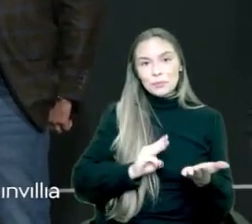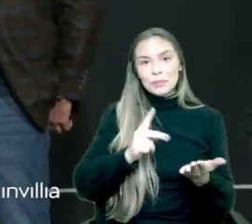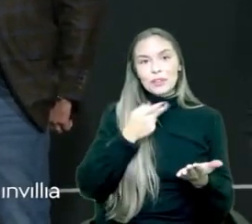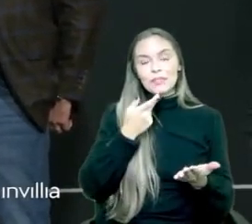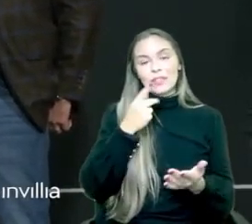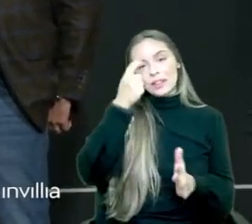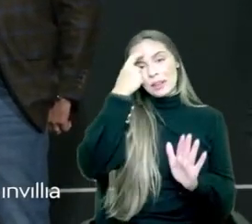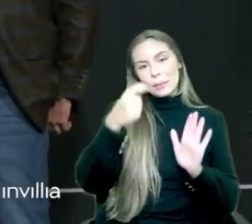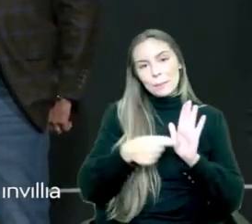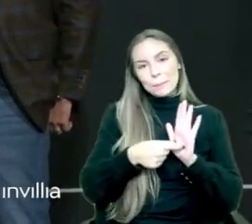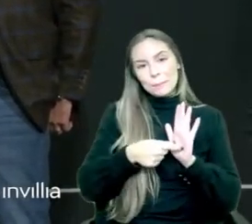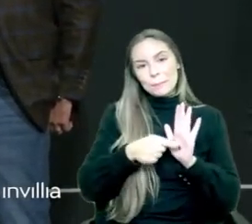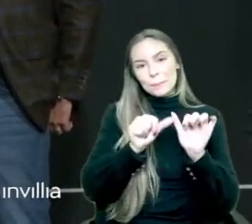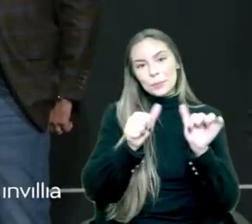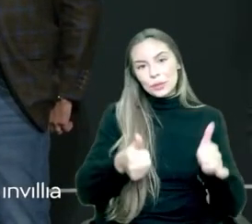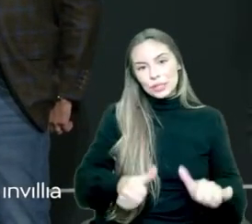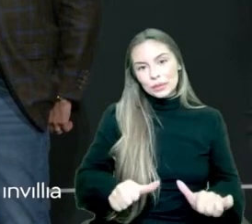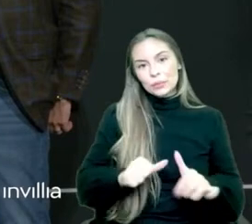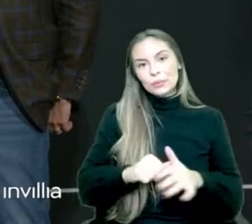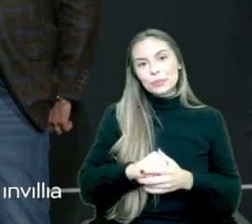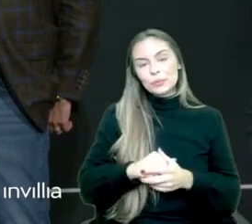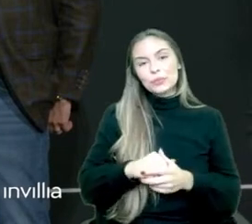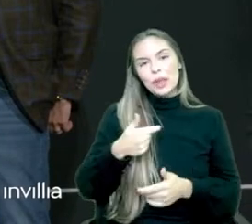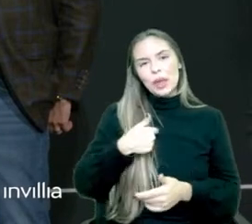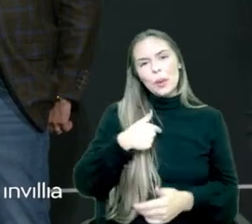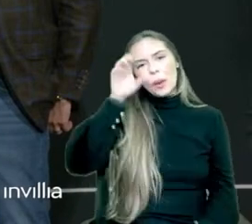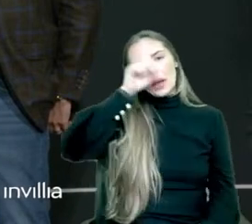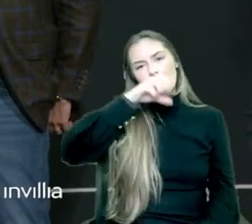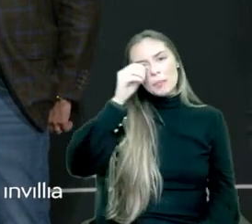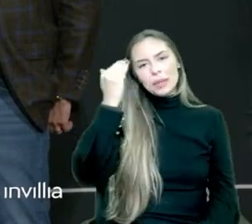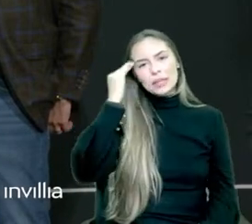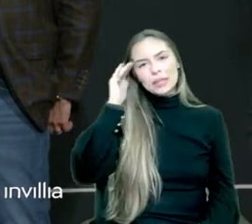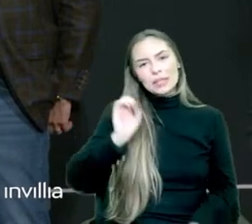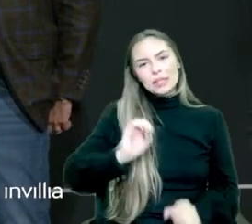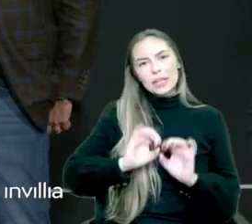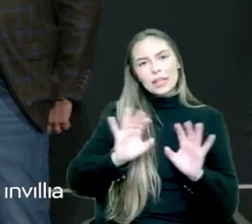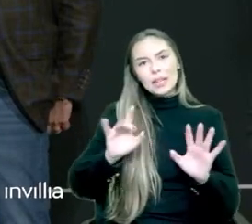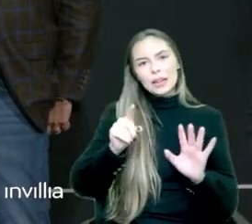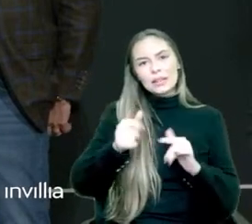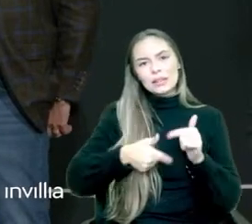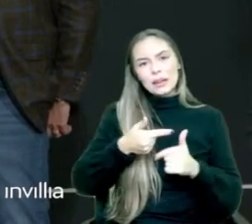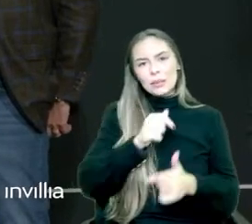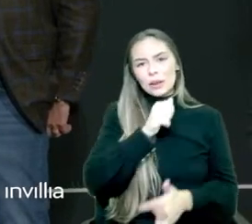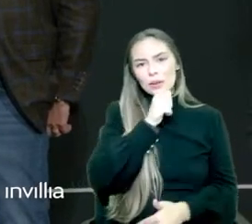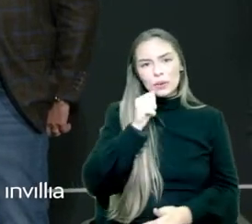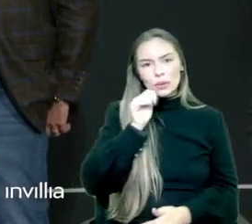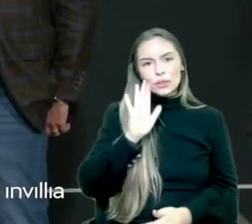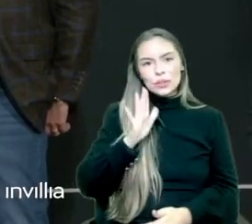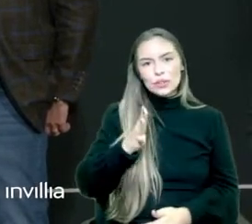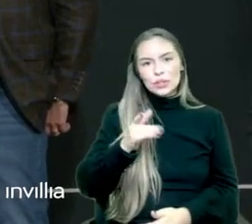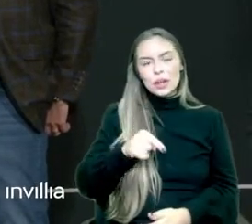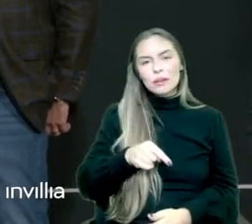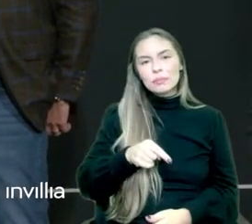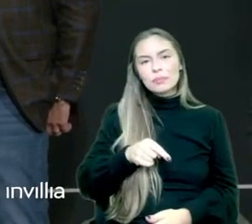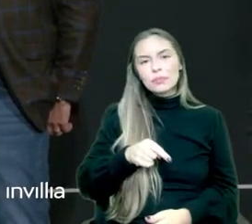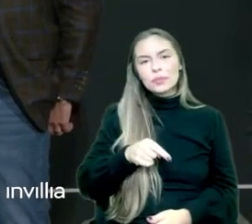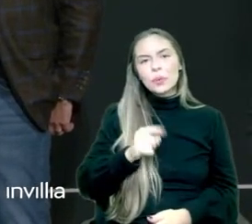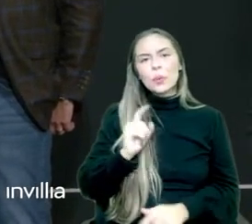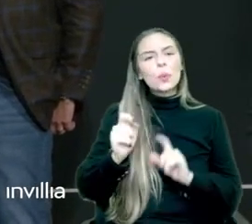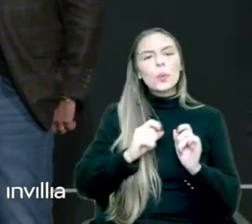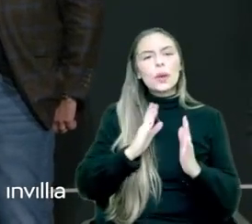And I understand you have worked with Amazon. What has that partnership been like for